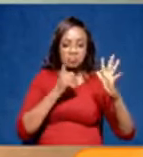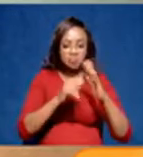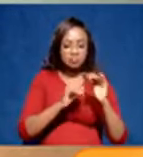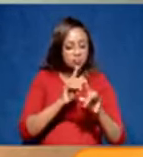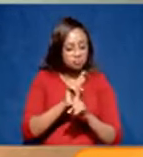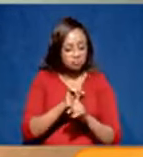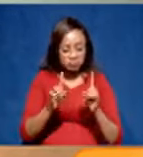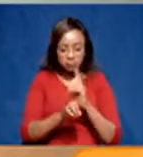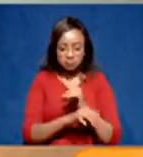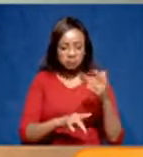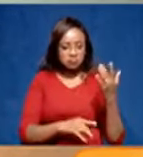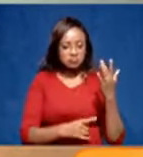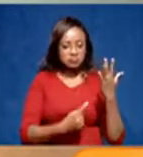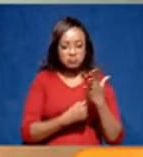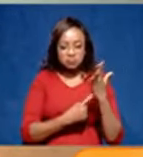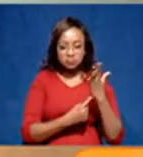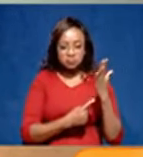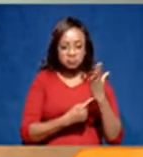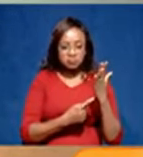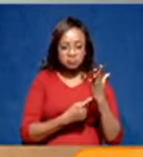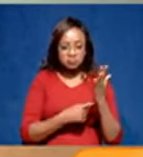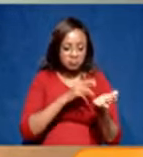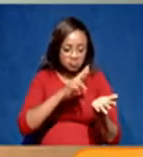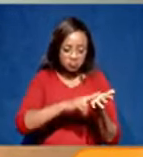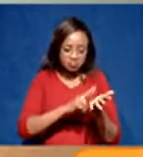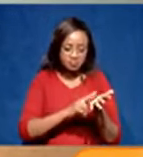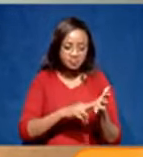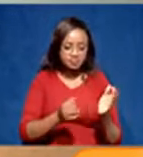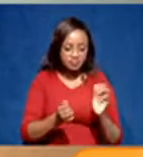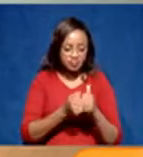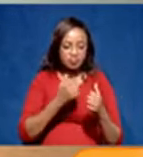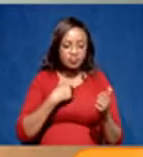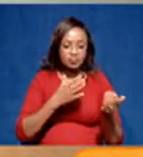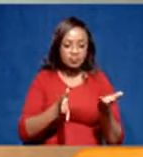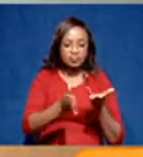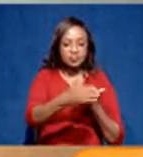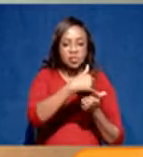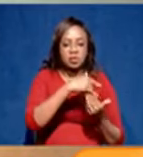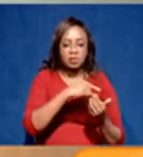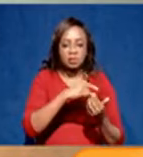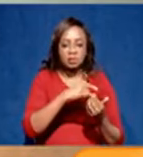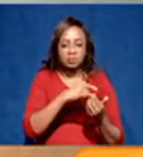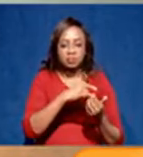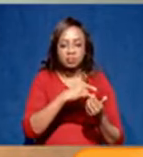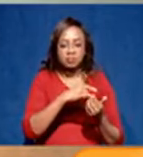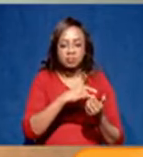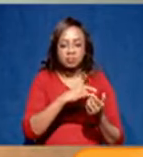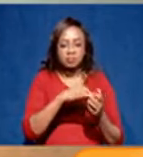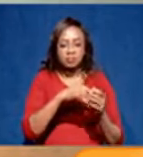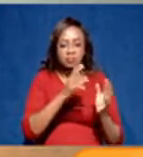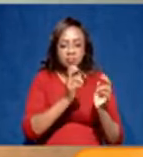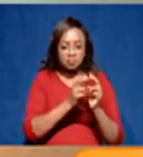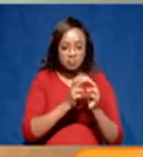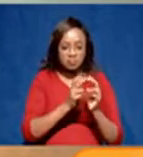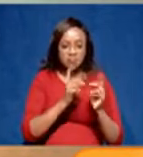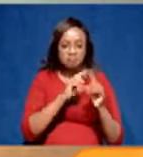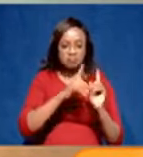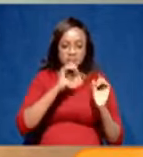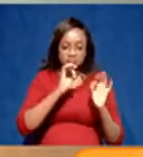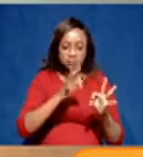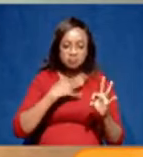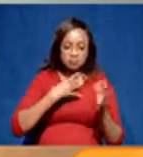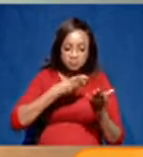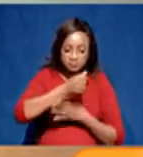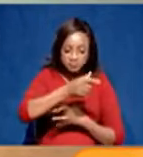digitization. SHA will do registration. It will do collect the premiums from individuals. But claims management, we are